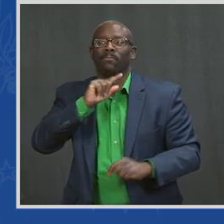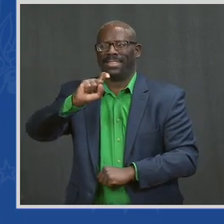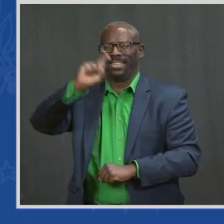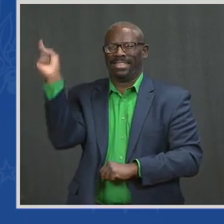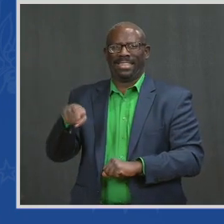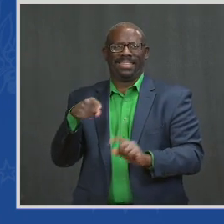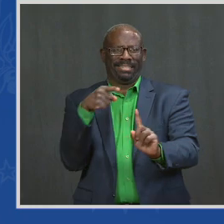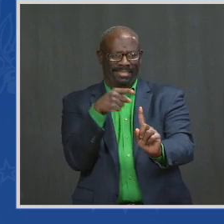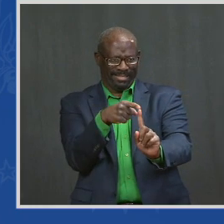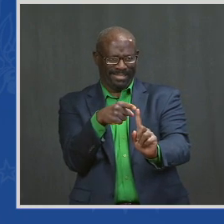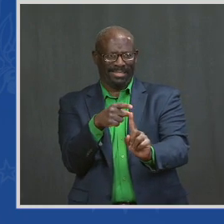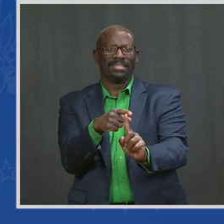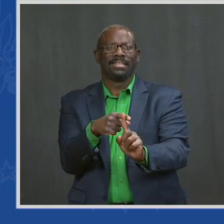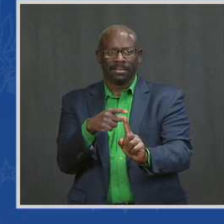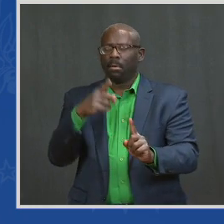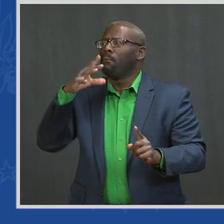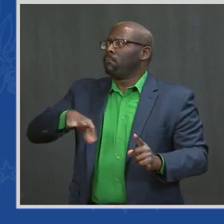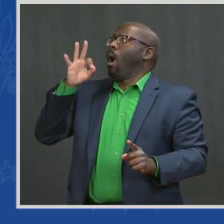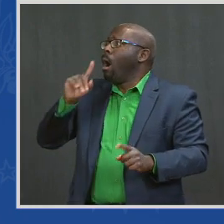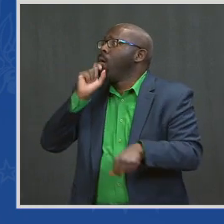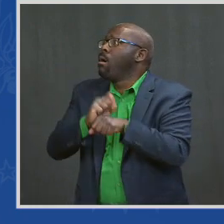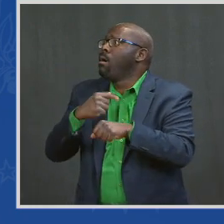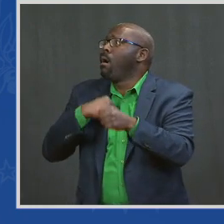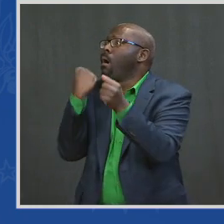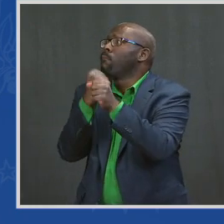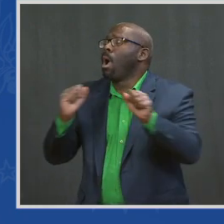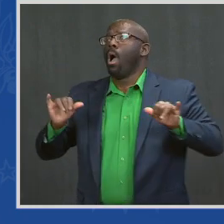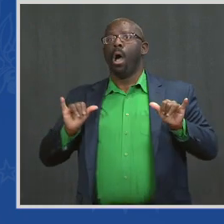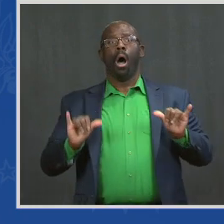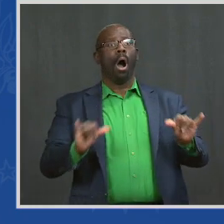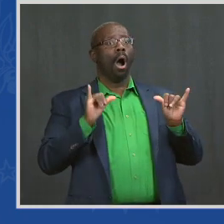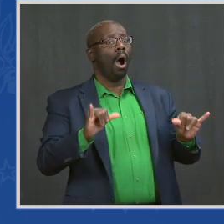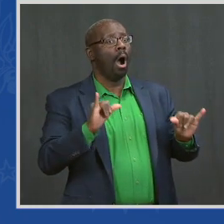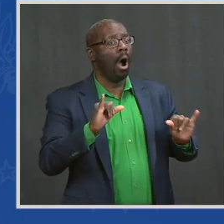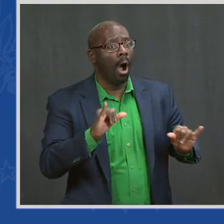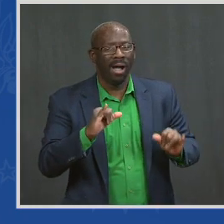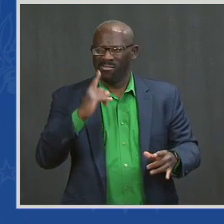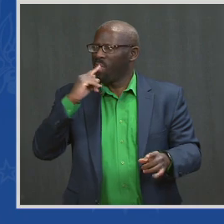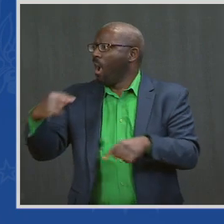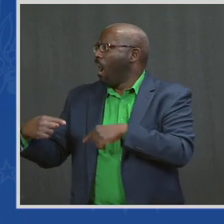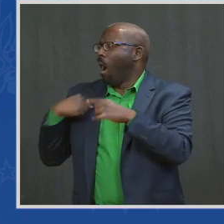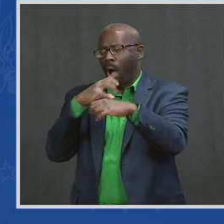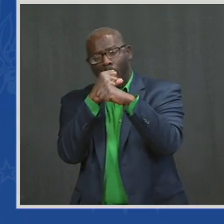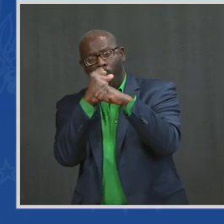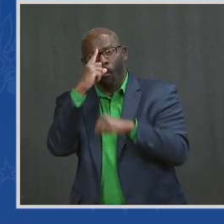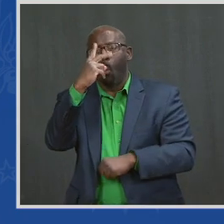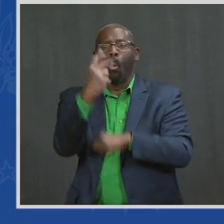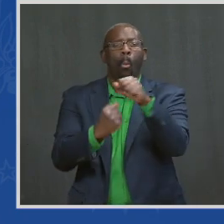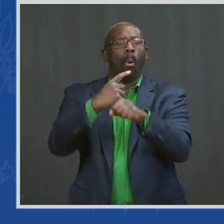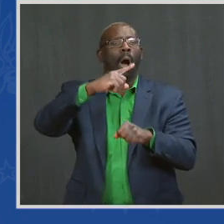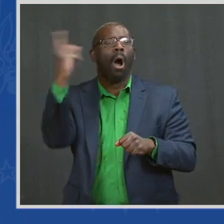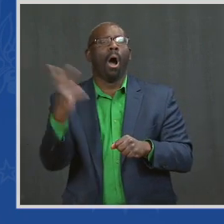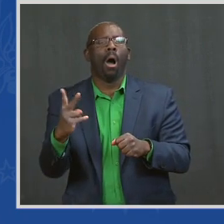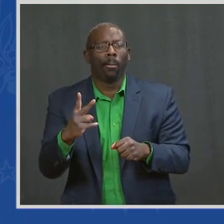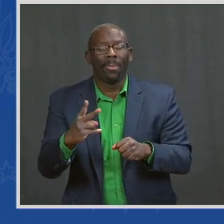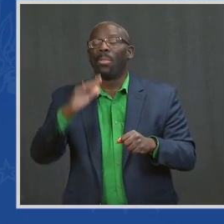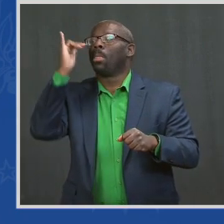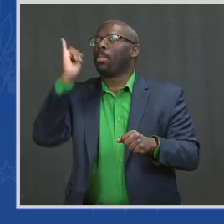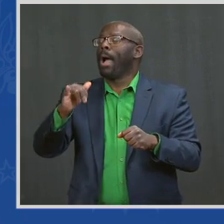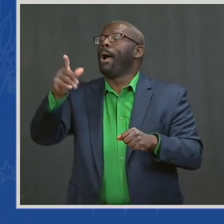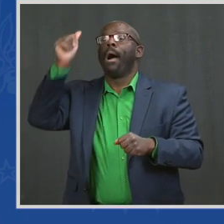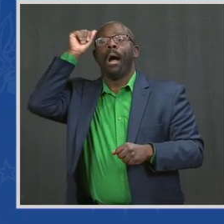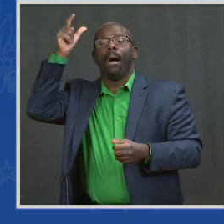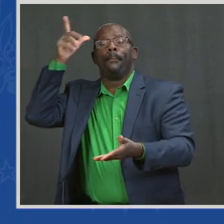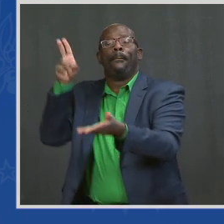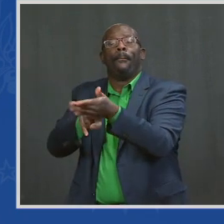in fact, 2.5 years earlier, the Emancipation Proclamation ended slavery in the